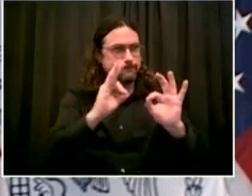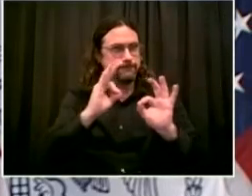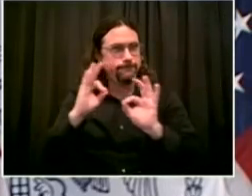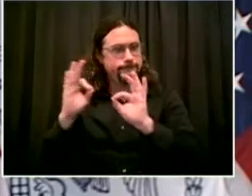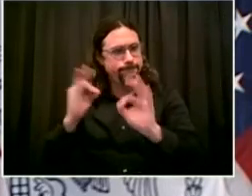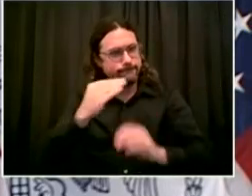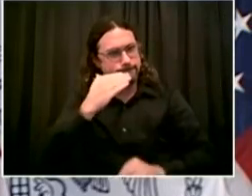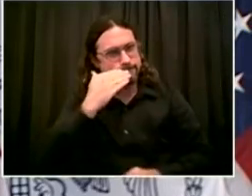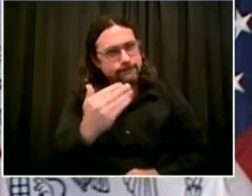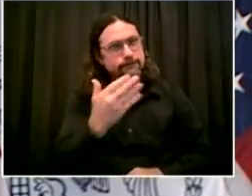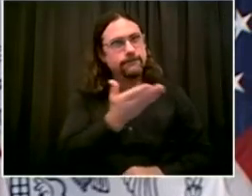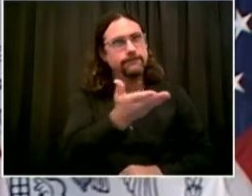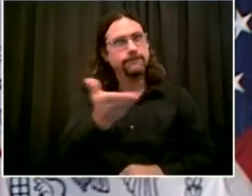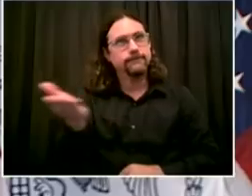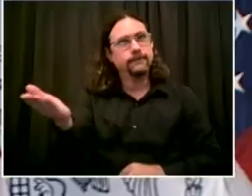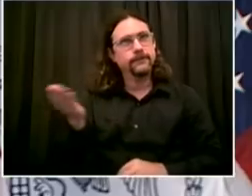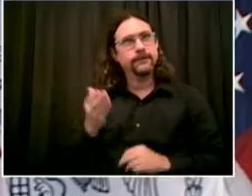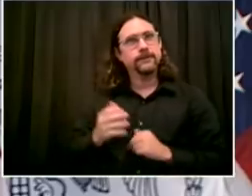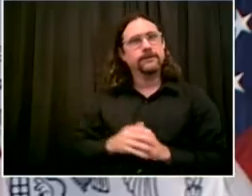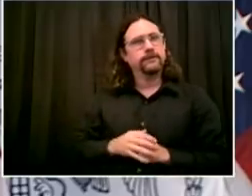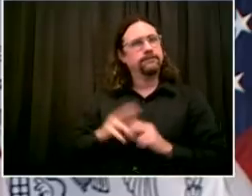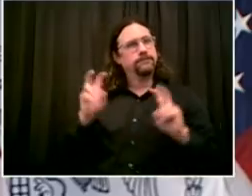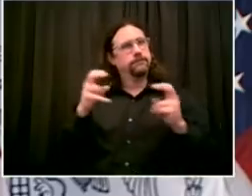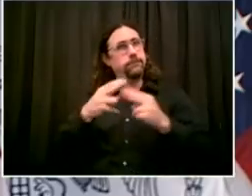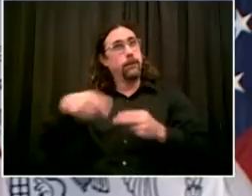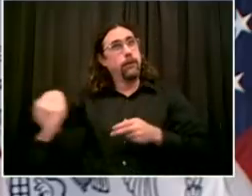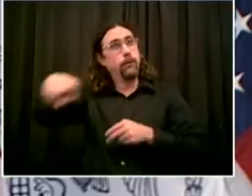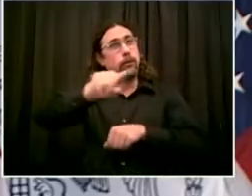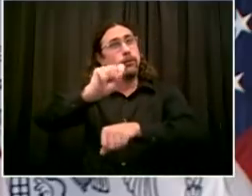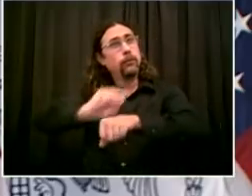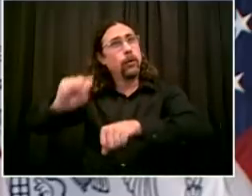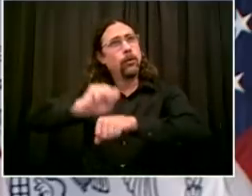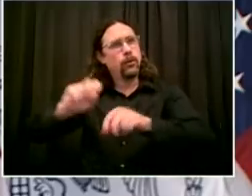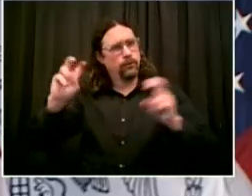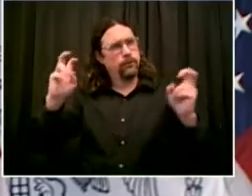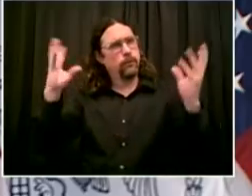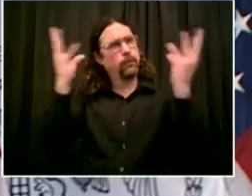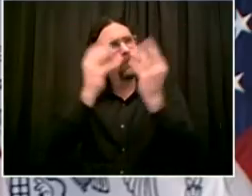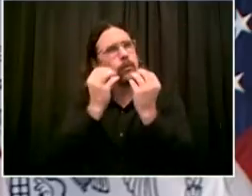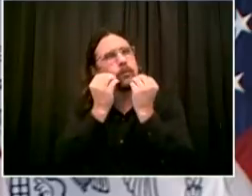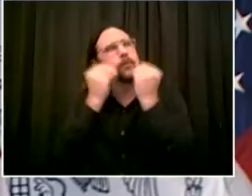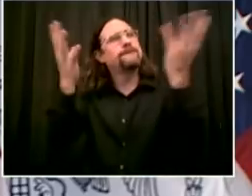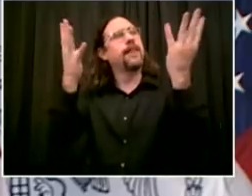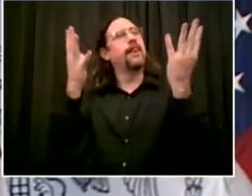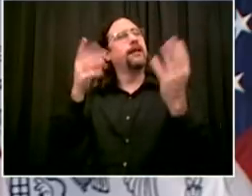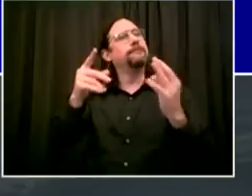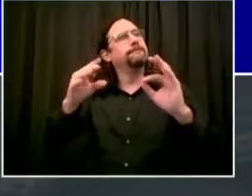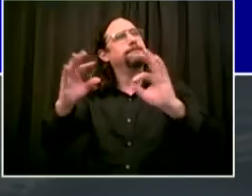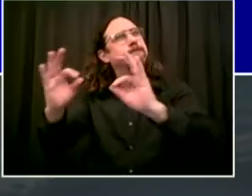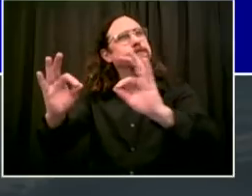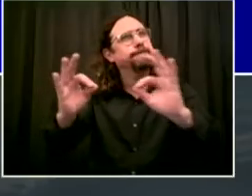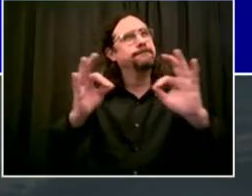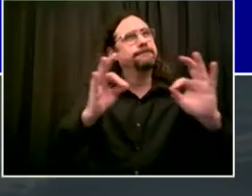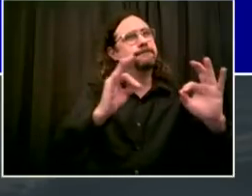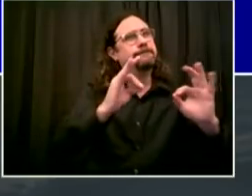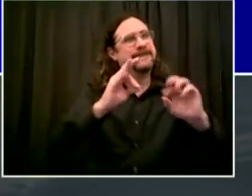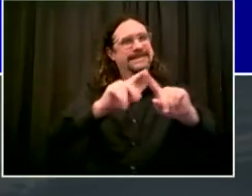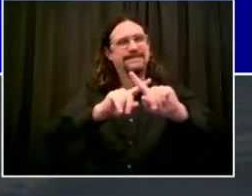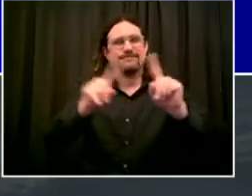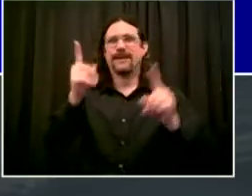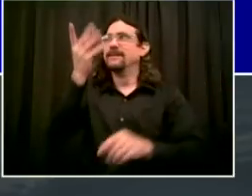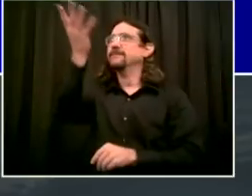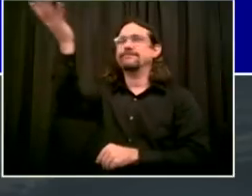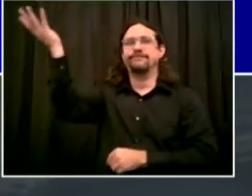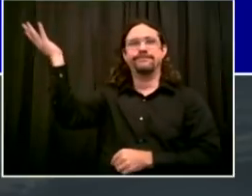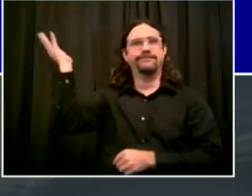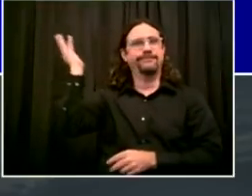Mother Nature, and we all have to get ready. So I want to talk about Tropical Storm Isaias and what we need